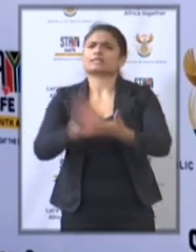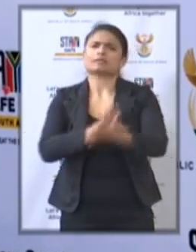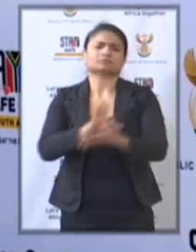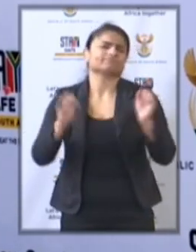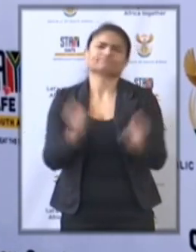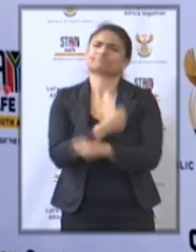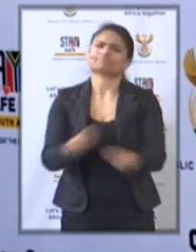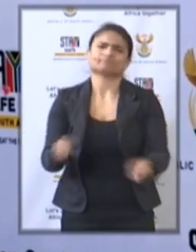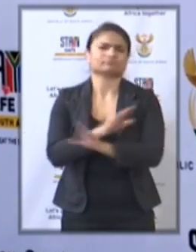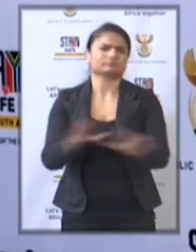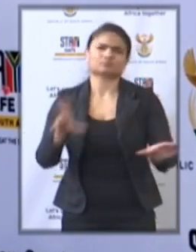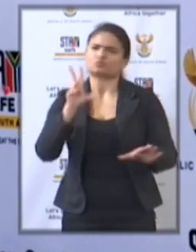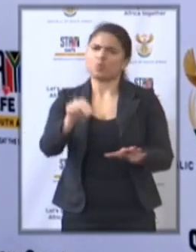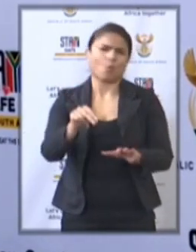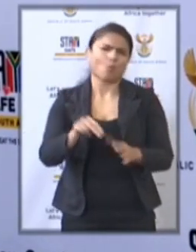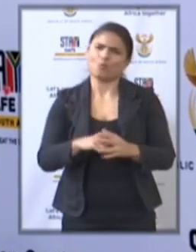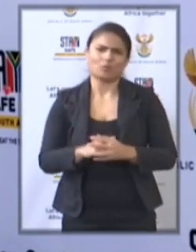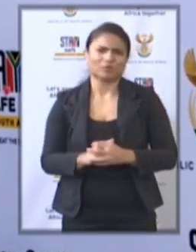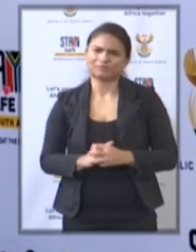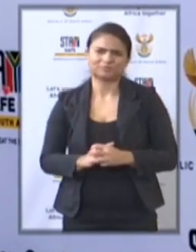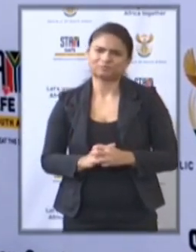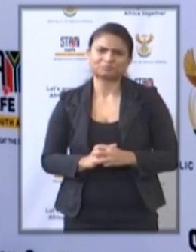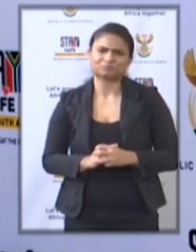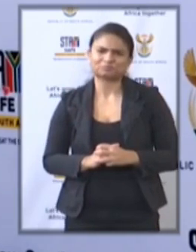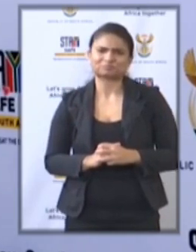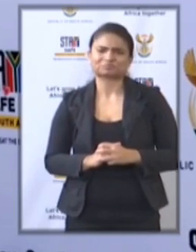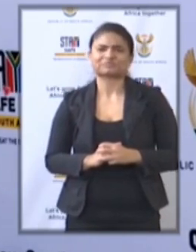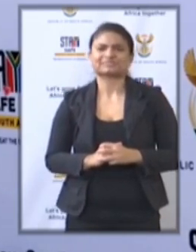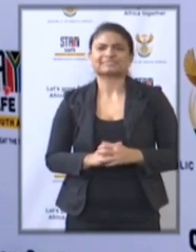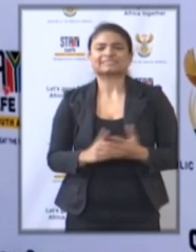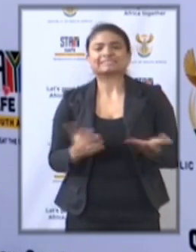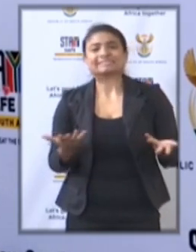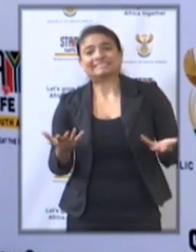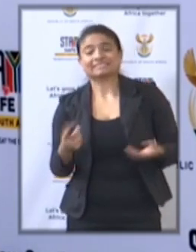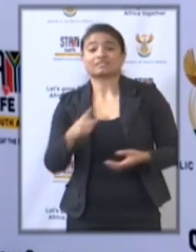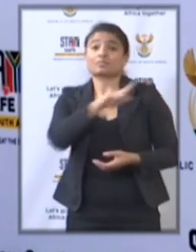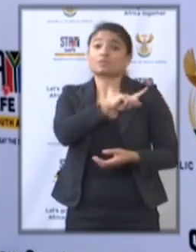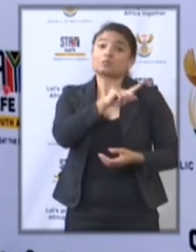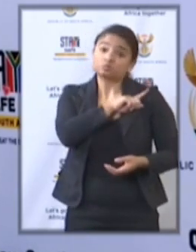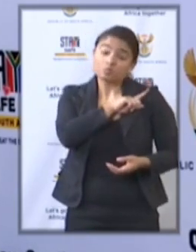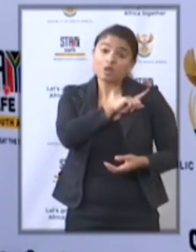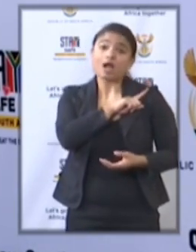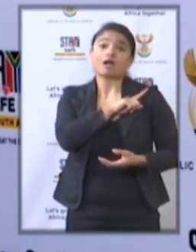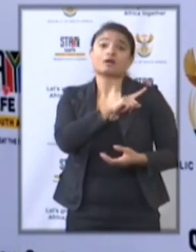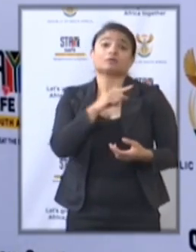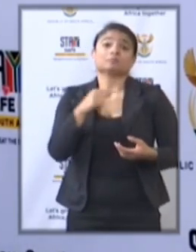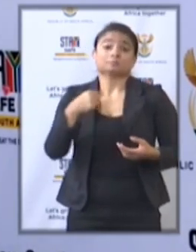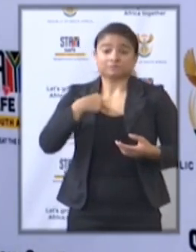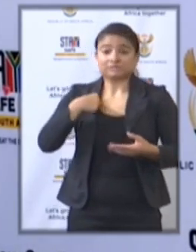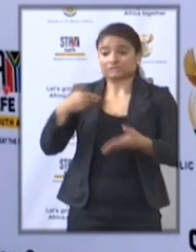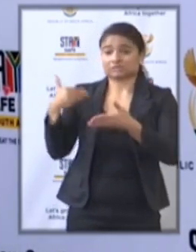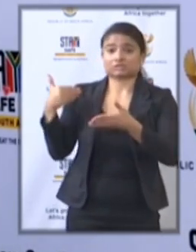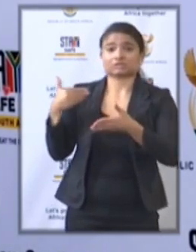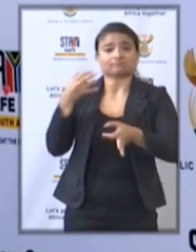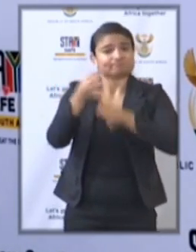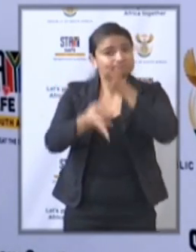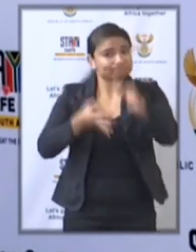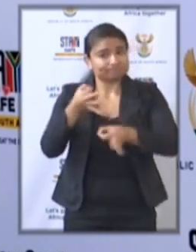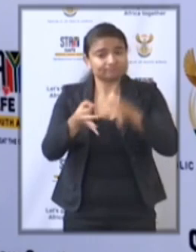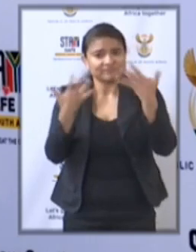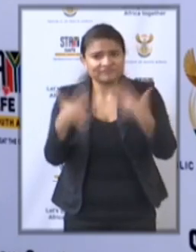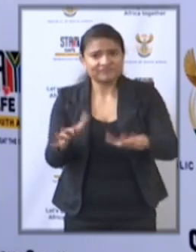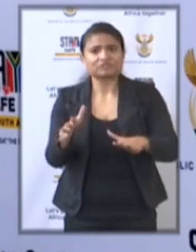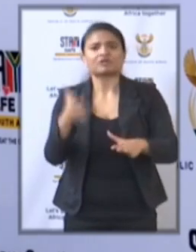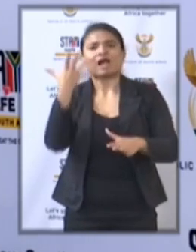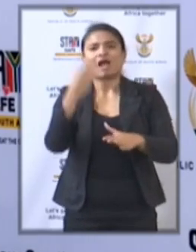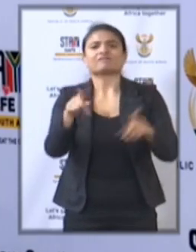That is why in our case we've got our rallying cry of hashtag save